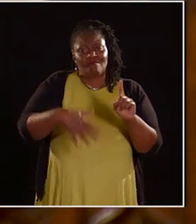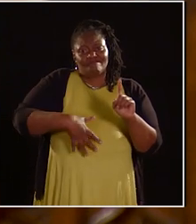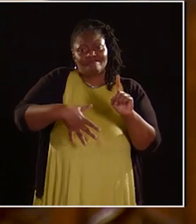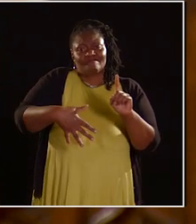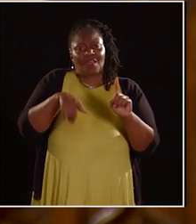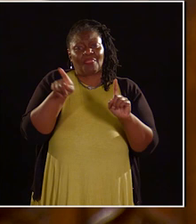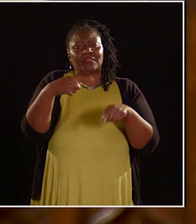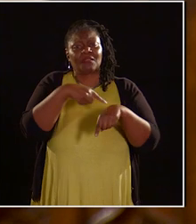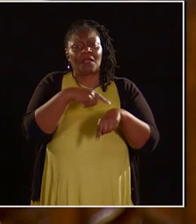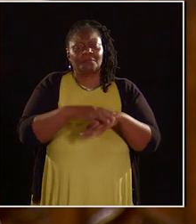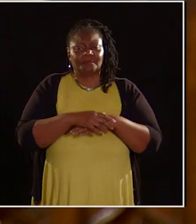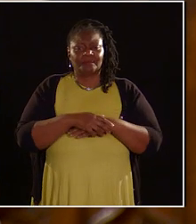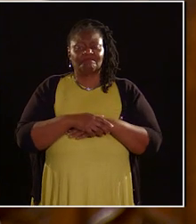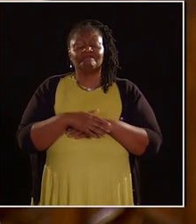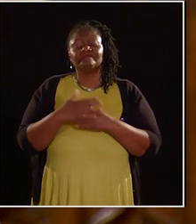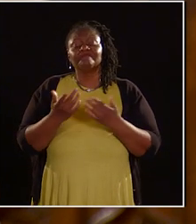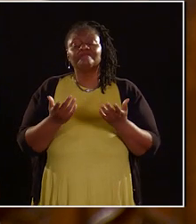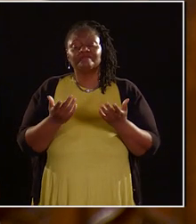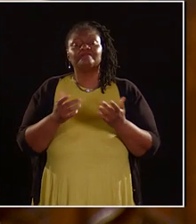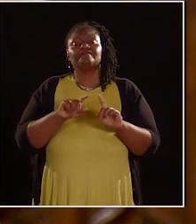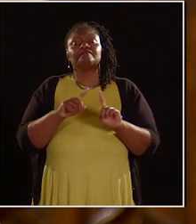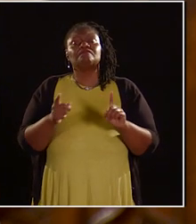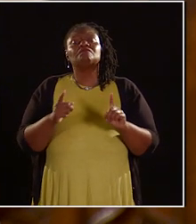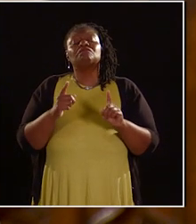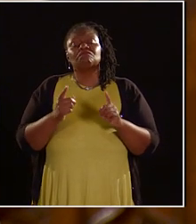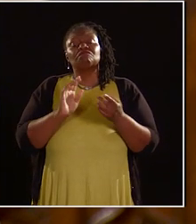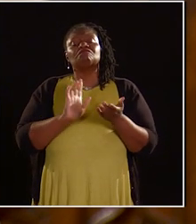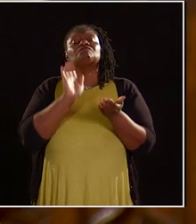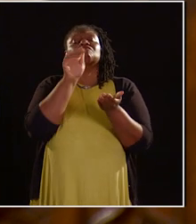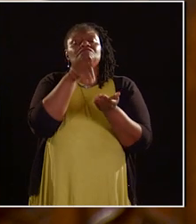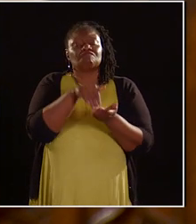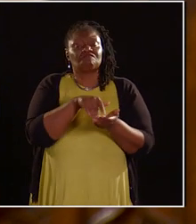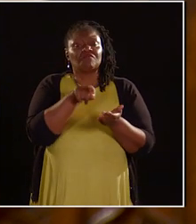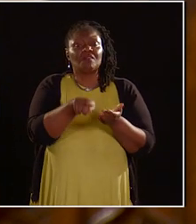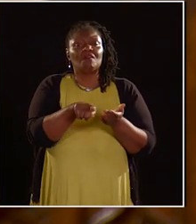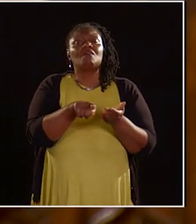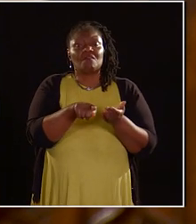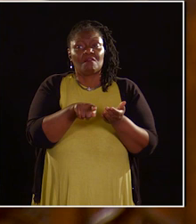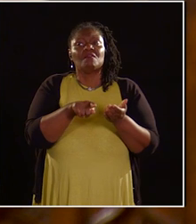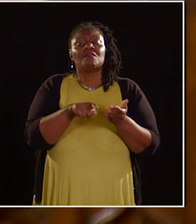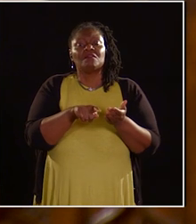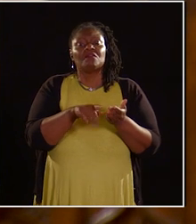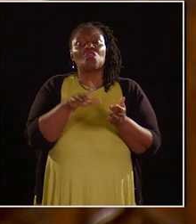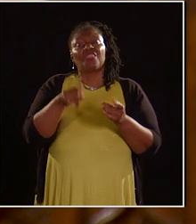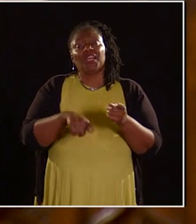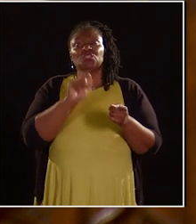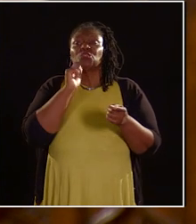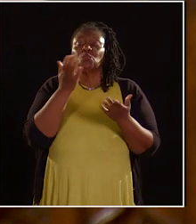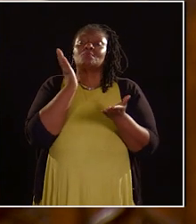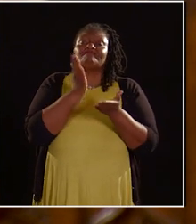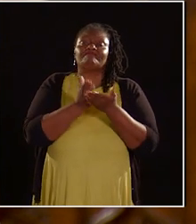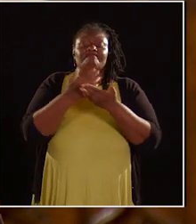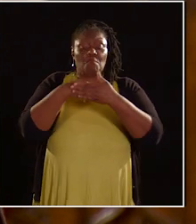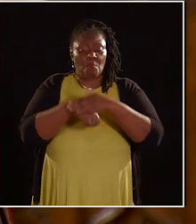with child. And so it was that while they were there, the days were accomplished that she would